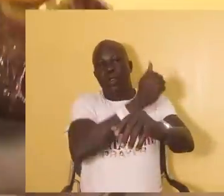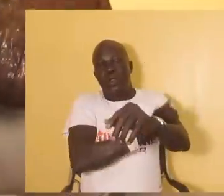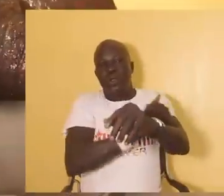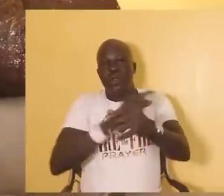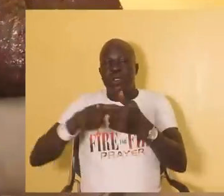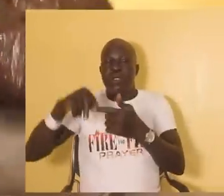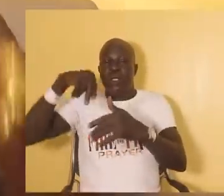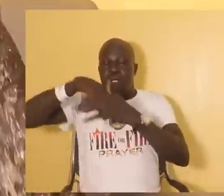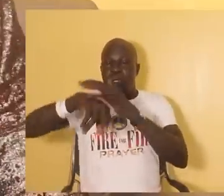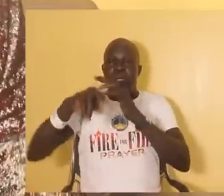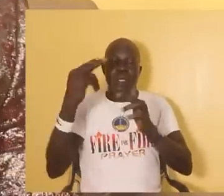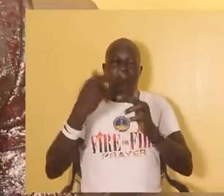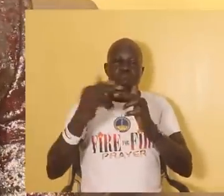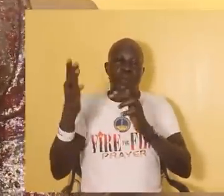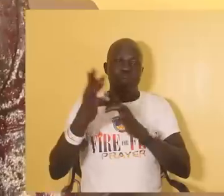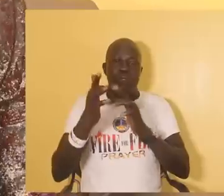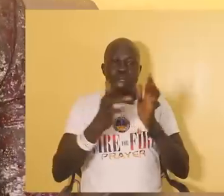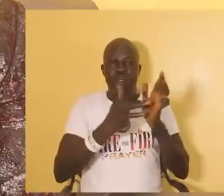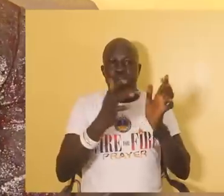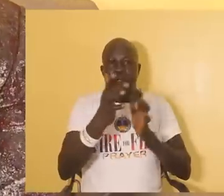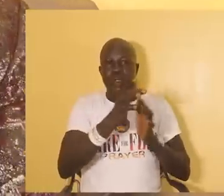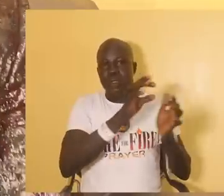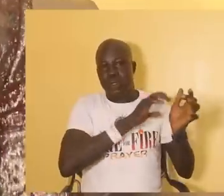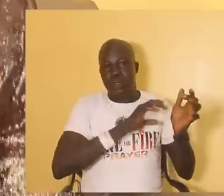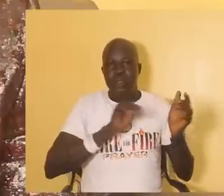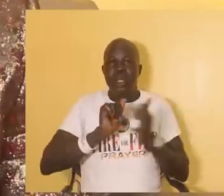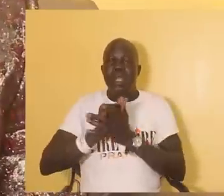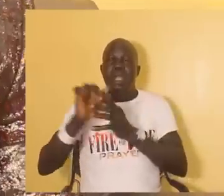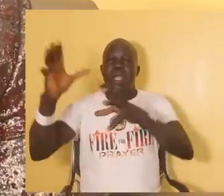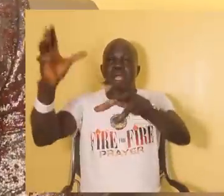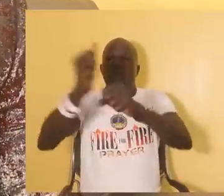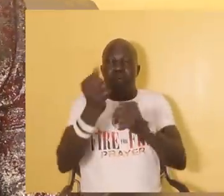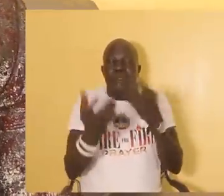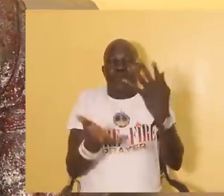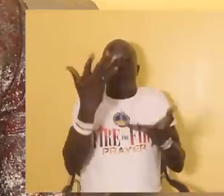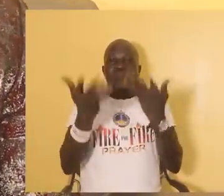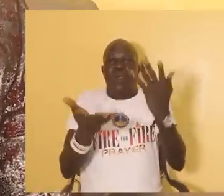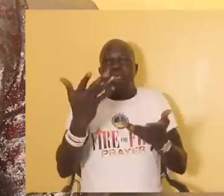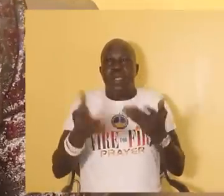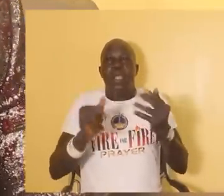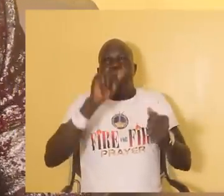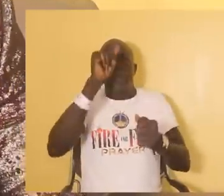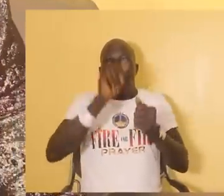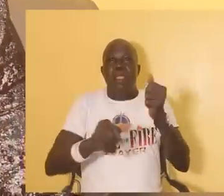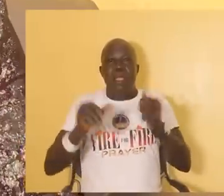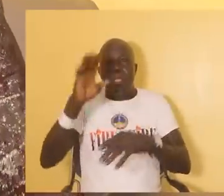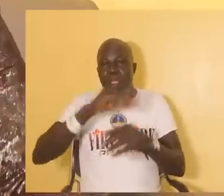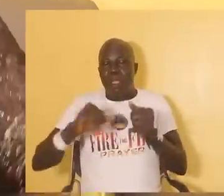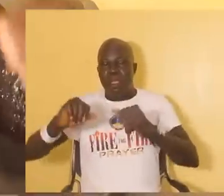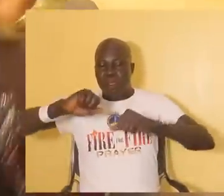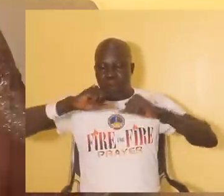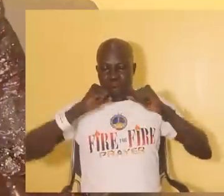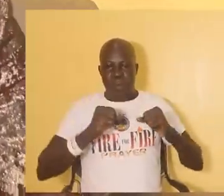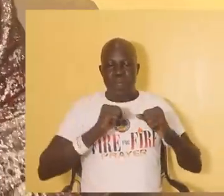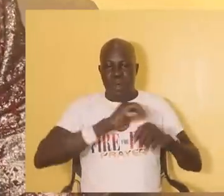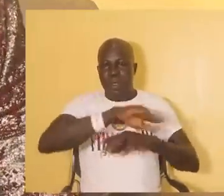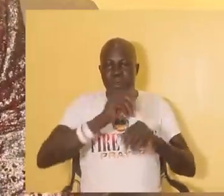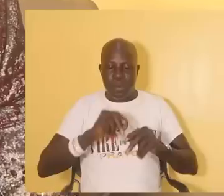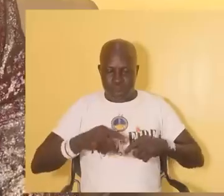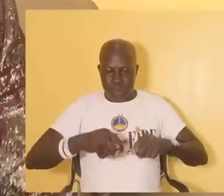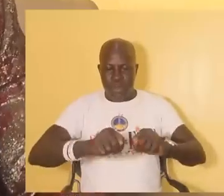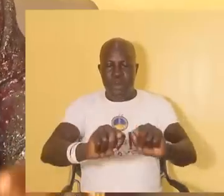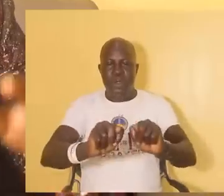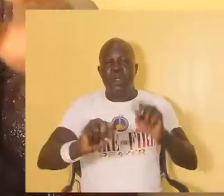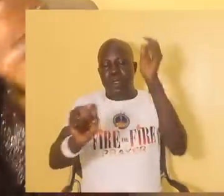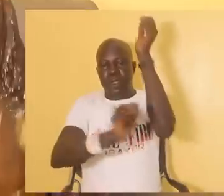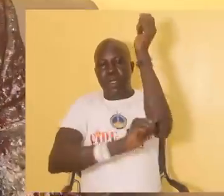o ko Jesus in the name of Jesus egbina cast fire gbogbo ipa every man ati agbara deniwo and power of